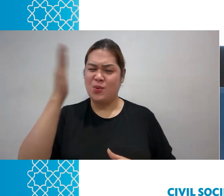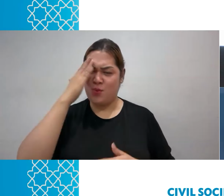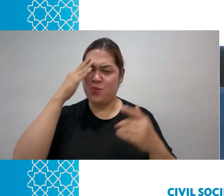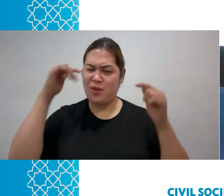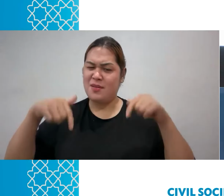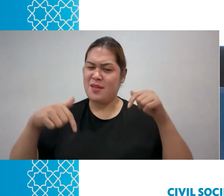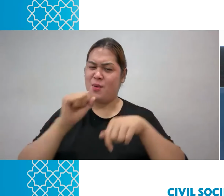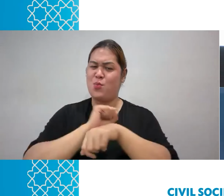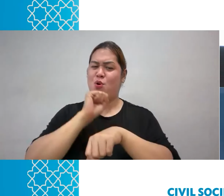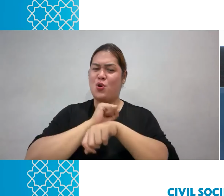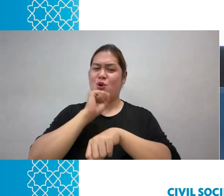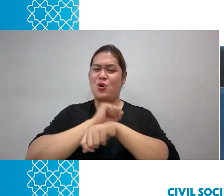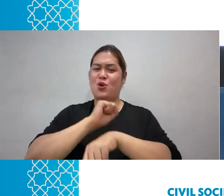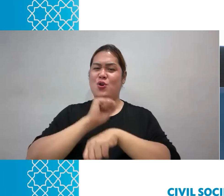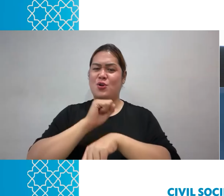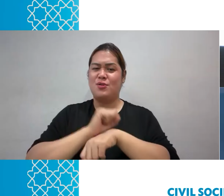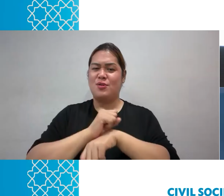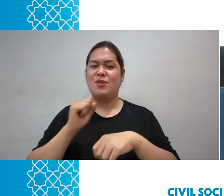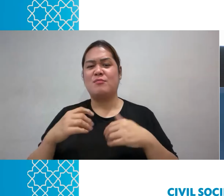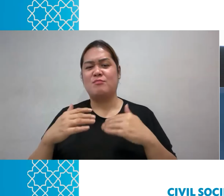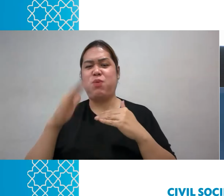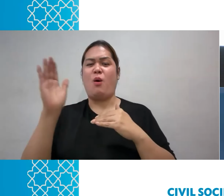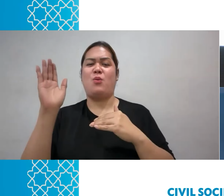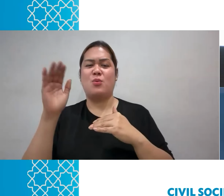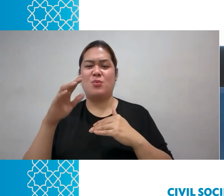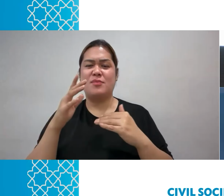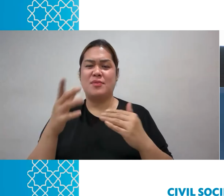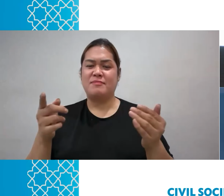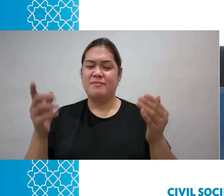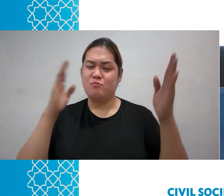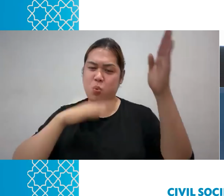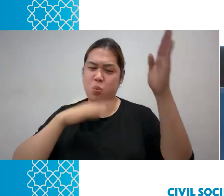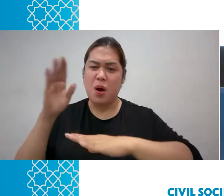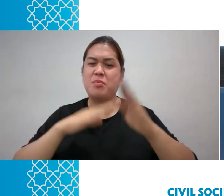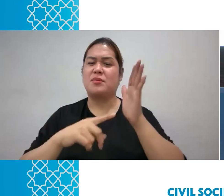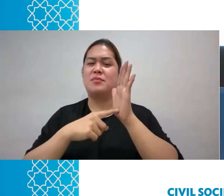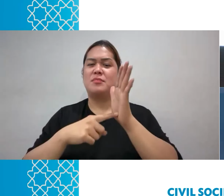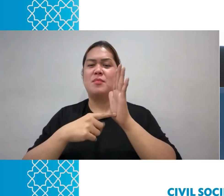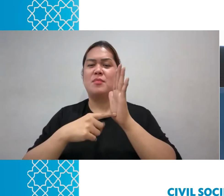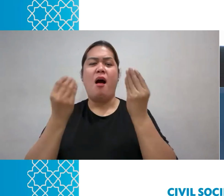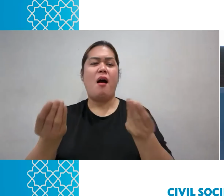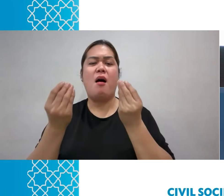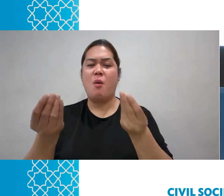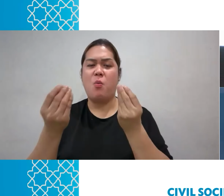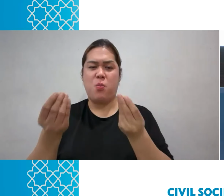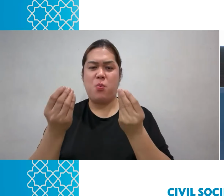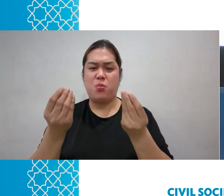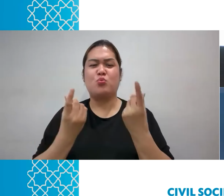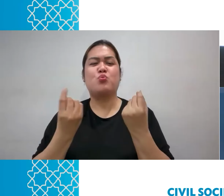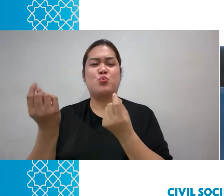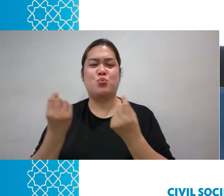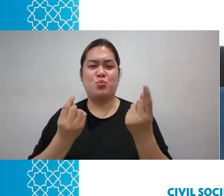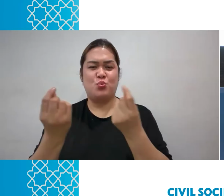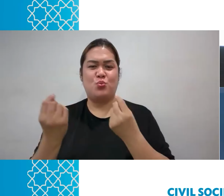tenure issues, for example, in a country, how would you do it? What is the type